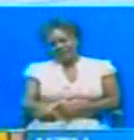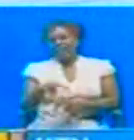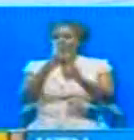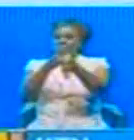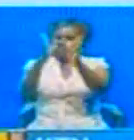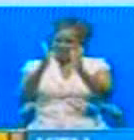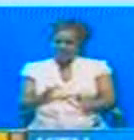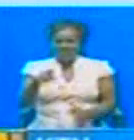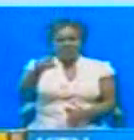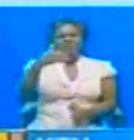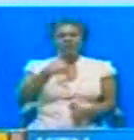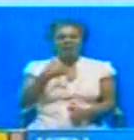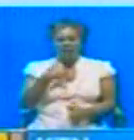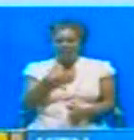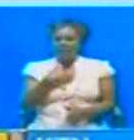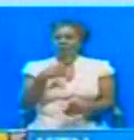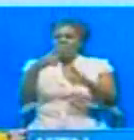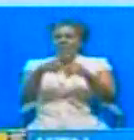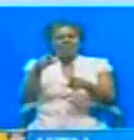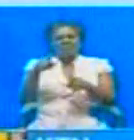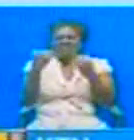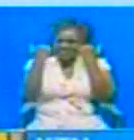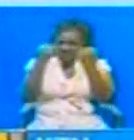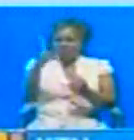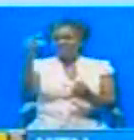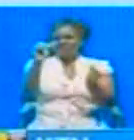reporters there, you know, with those bloopers. We hope that this, you know, the year